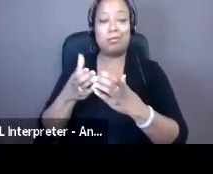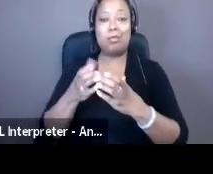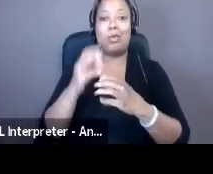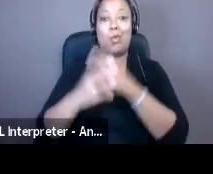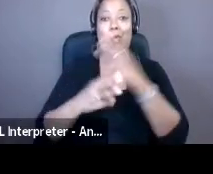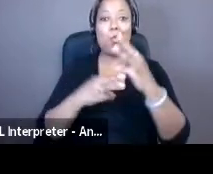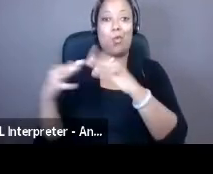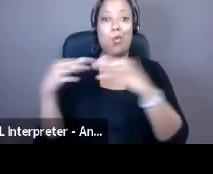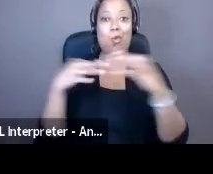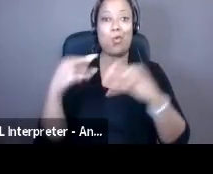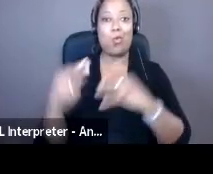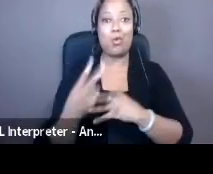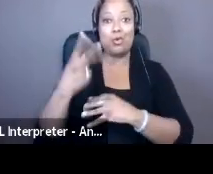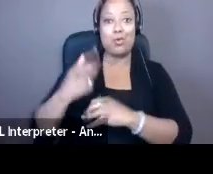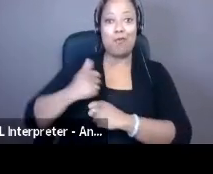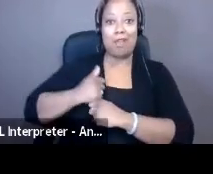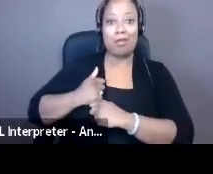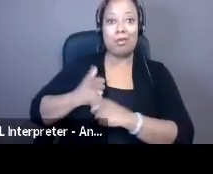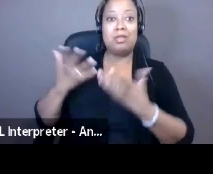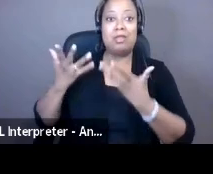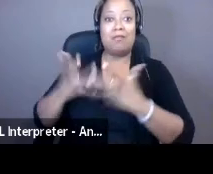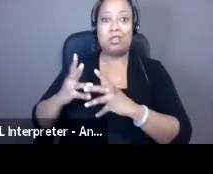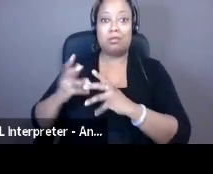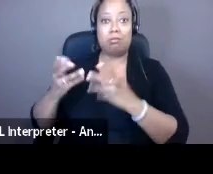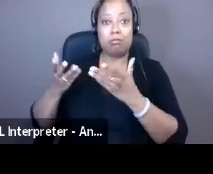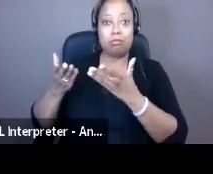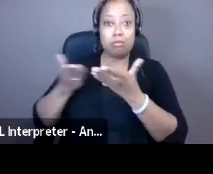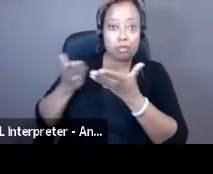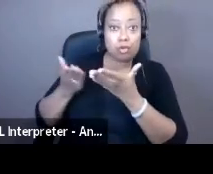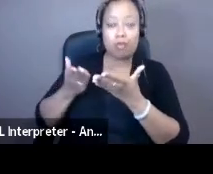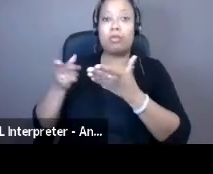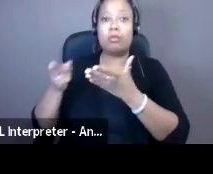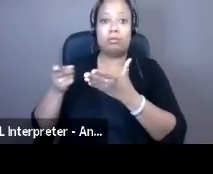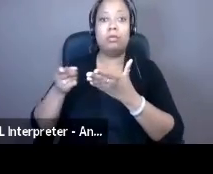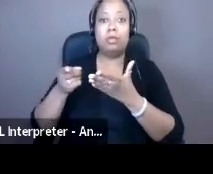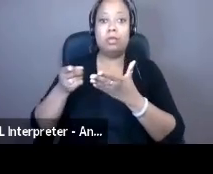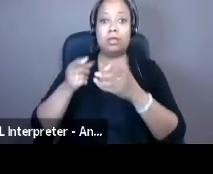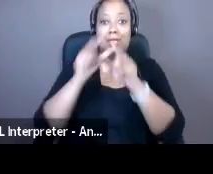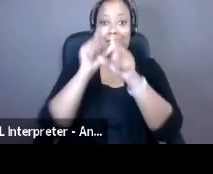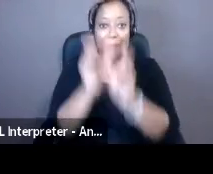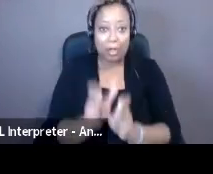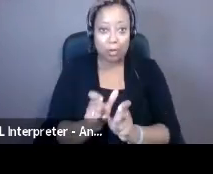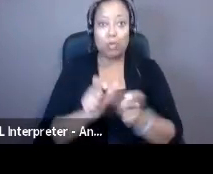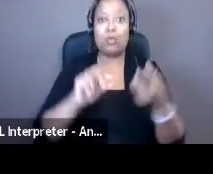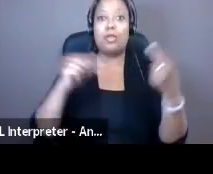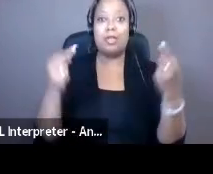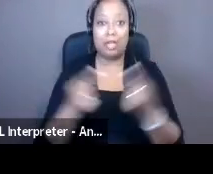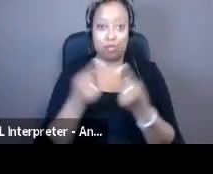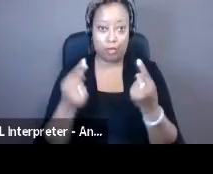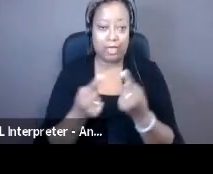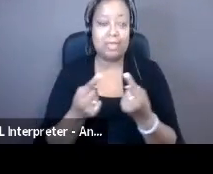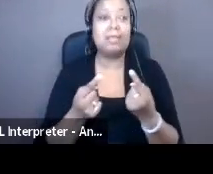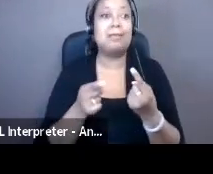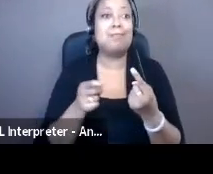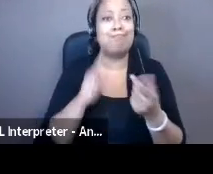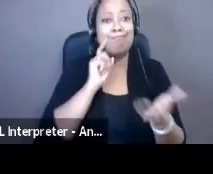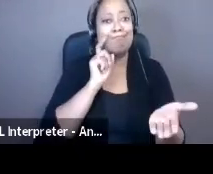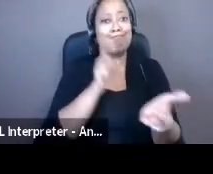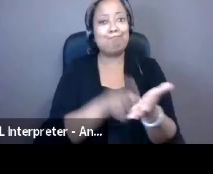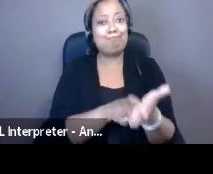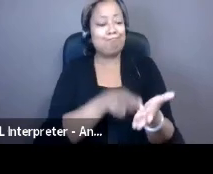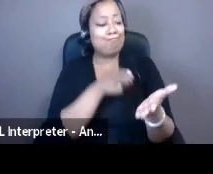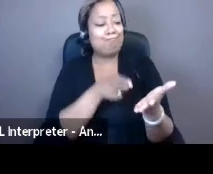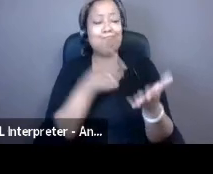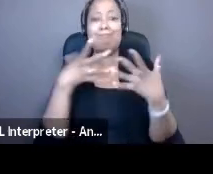coming back from war or their service with spinal cord injuries. And they found that not only was the health care for